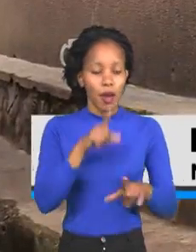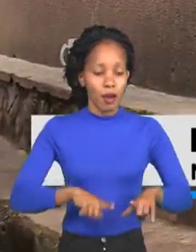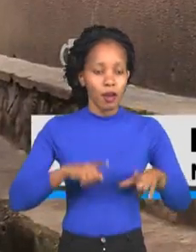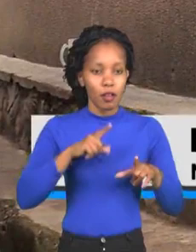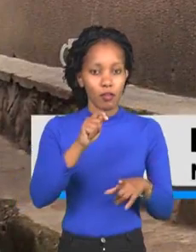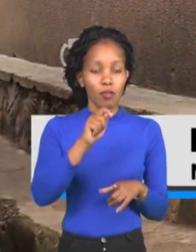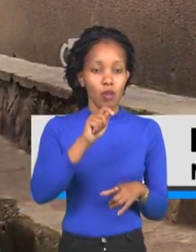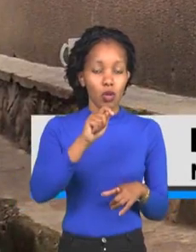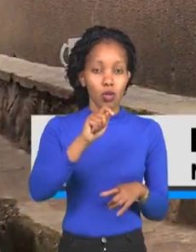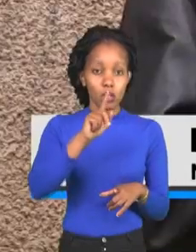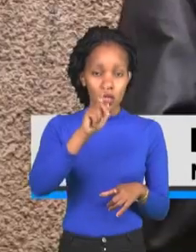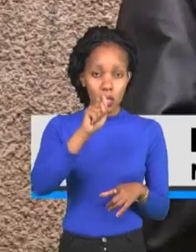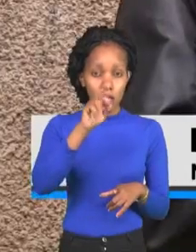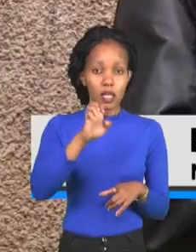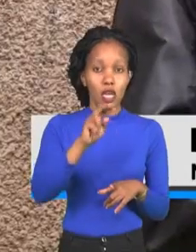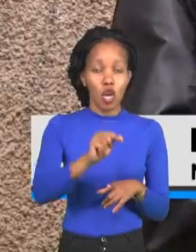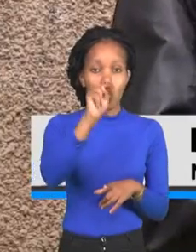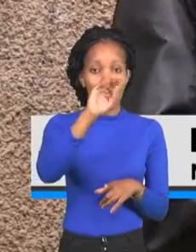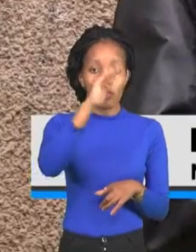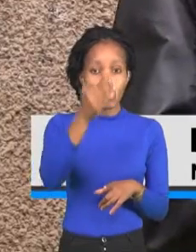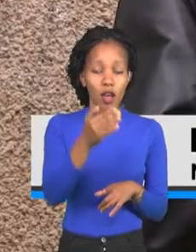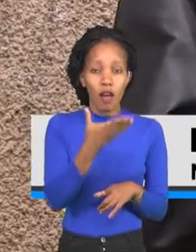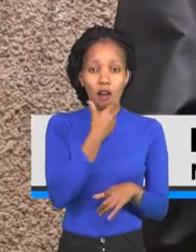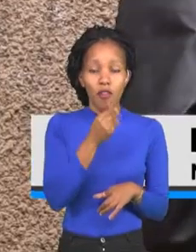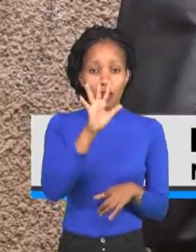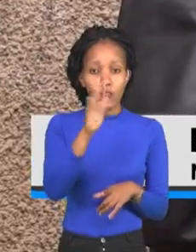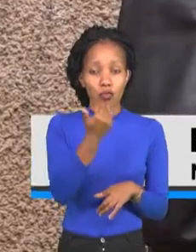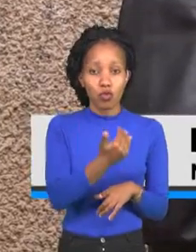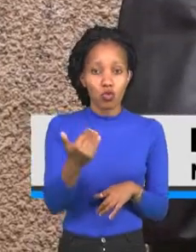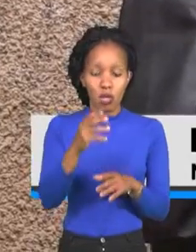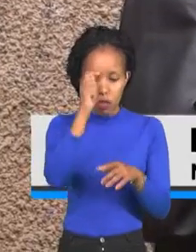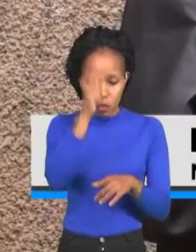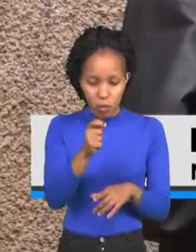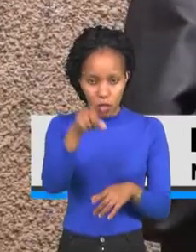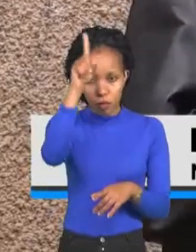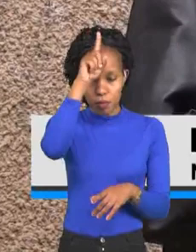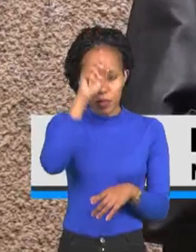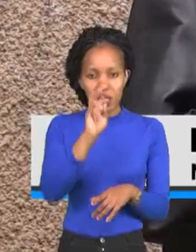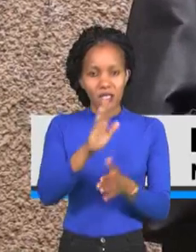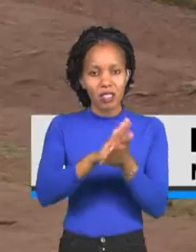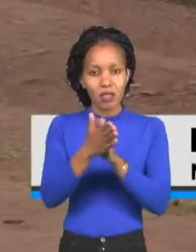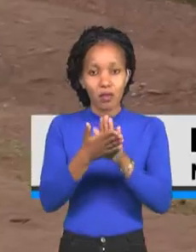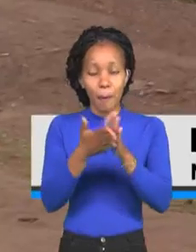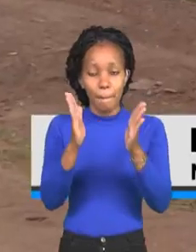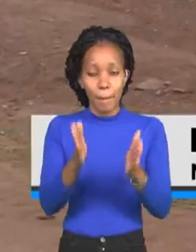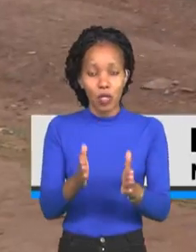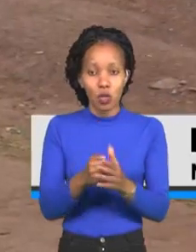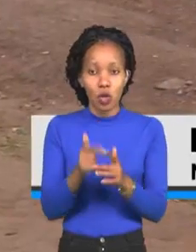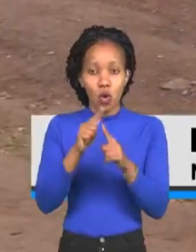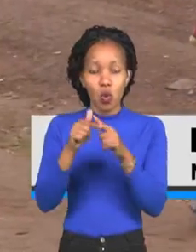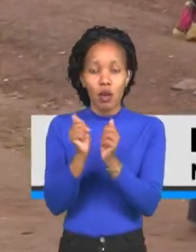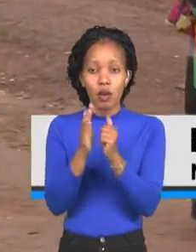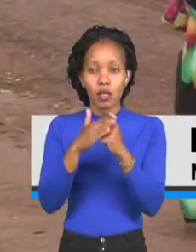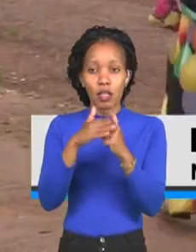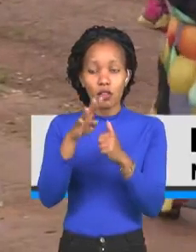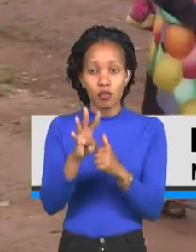40 kilometers north of Kigali. The father of five is well respected in his village. He is seen as a figure of reconciliation. During the